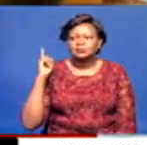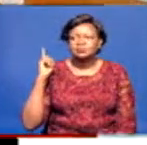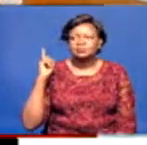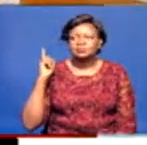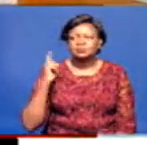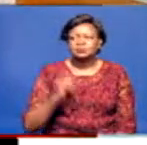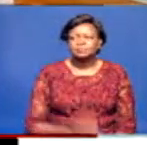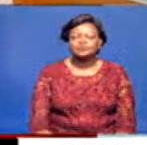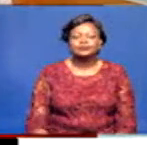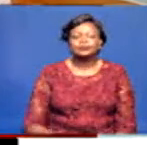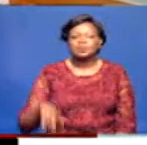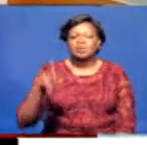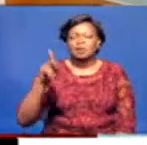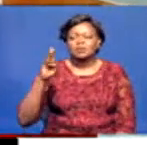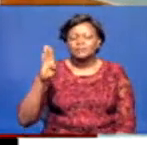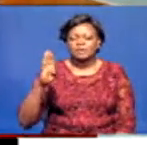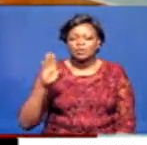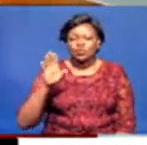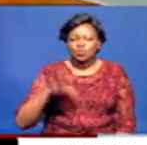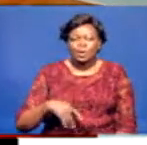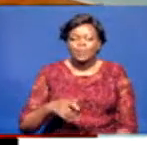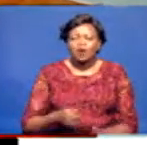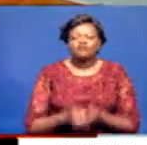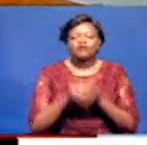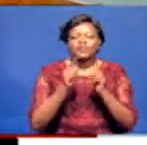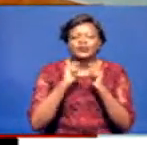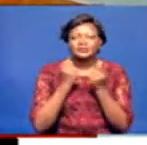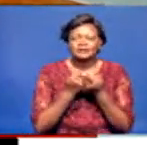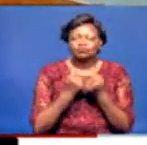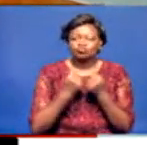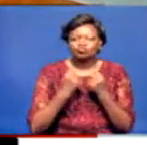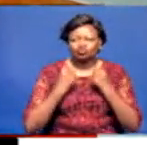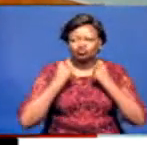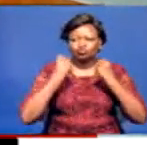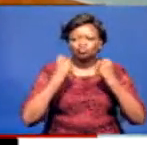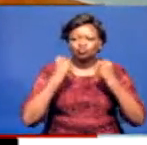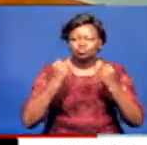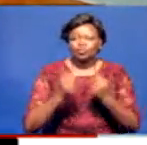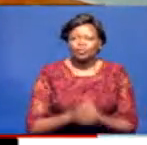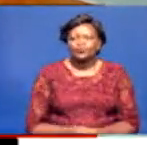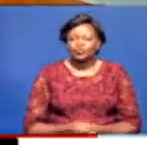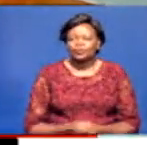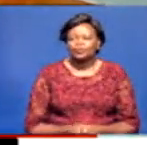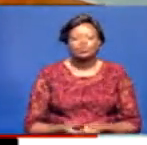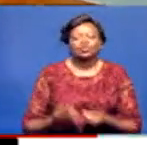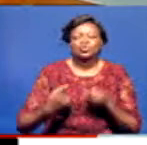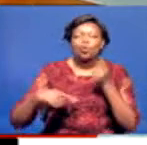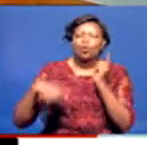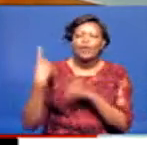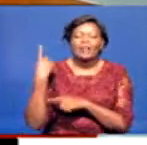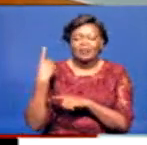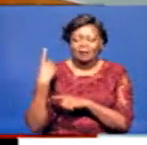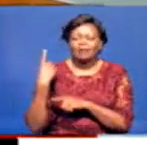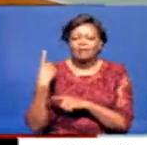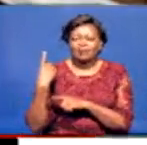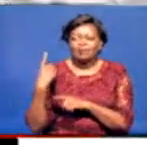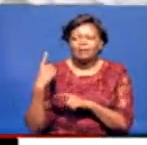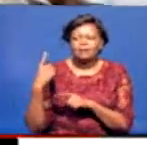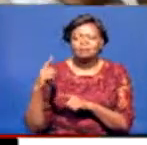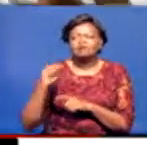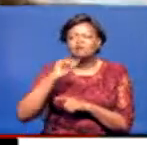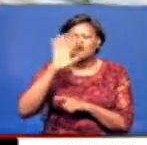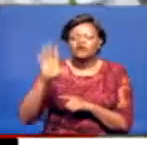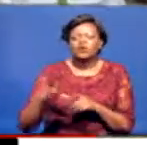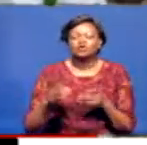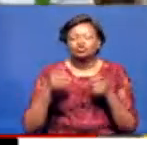Kenya Commercial Bank women's volleyball team put up a brave fight to lift the Continental Trophy after humbling defending champions Al